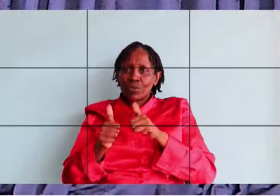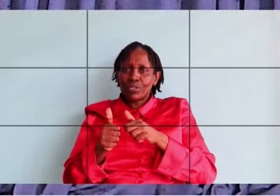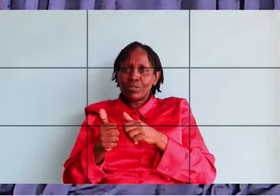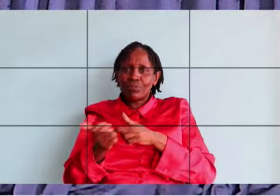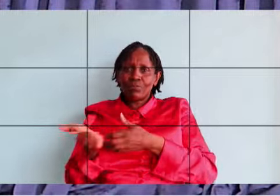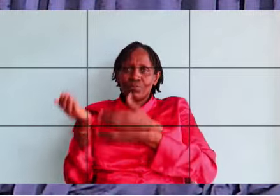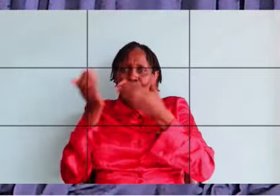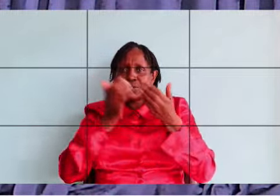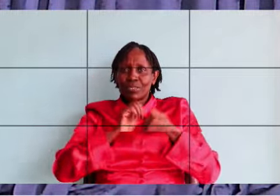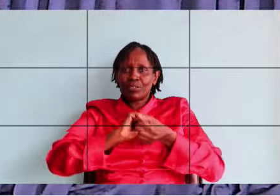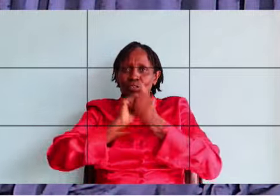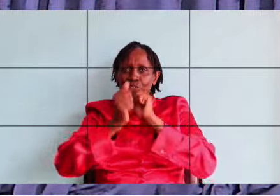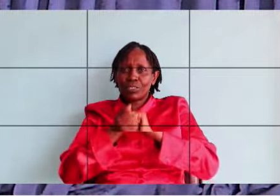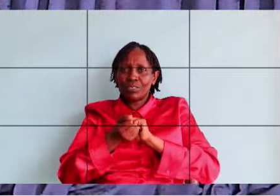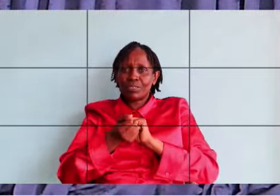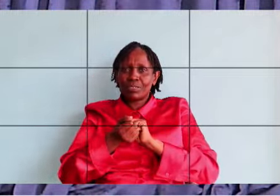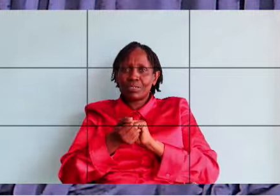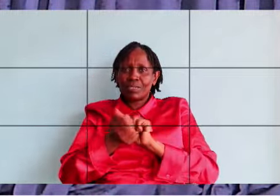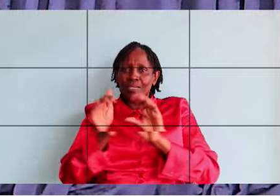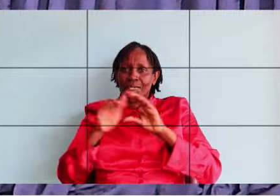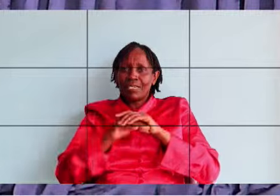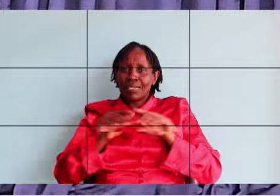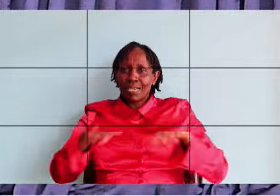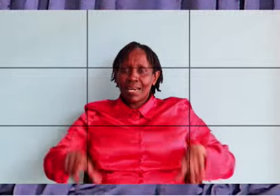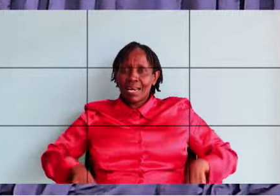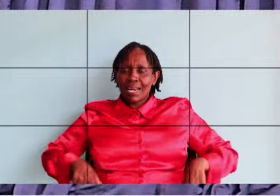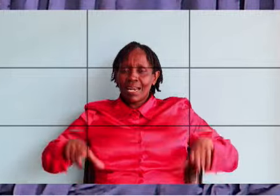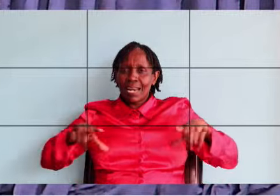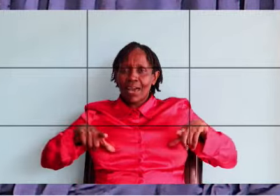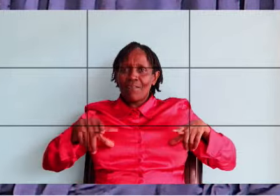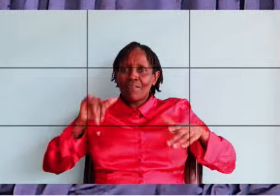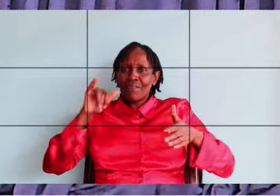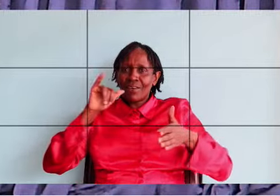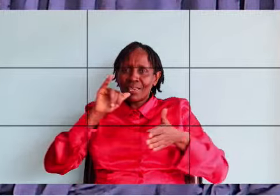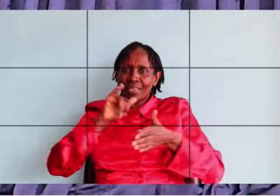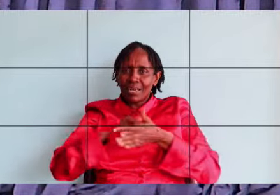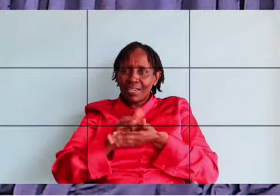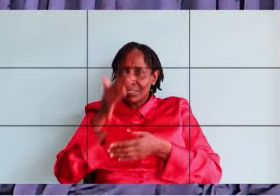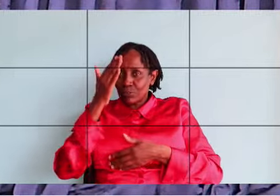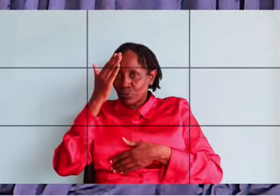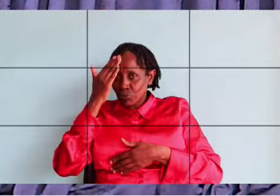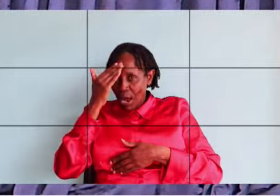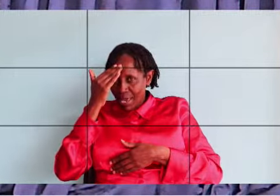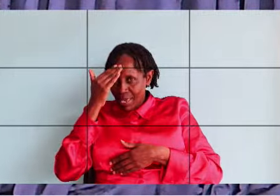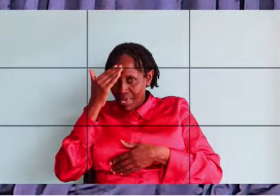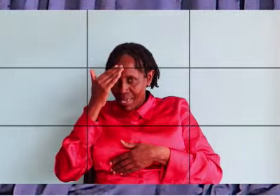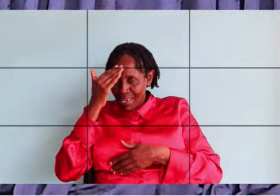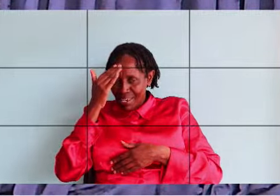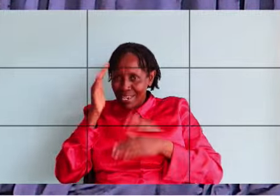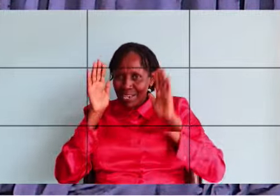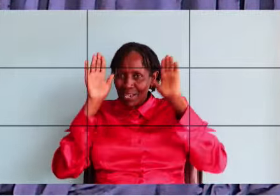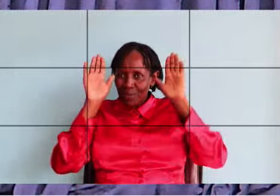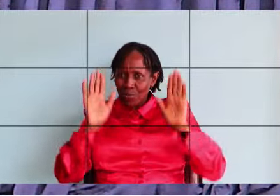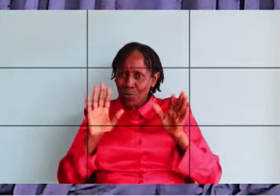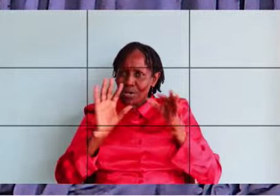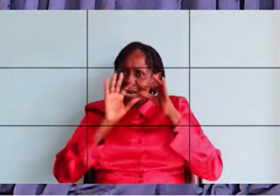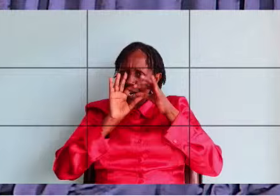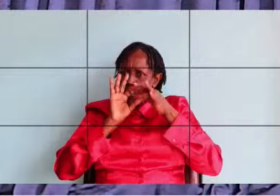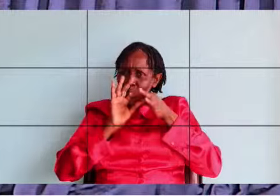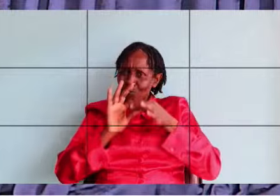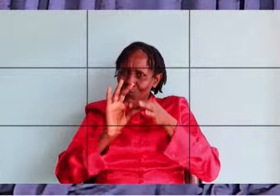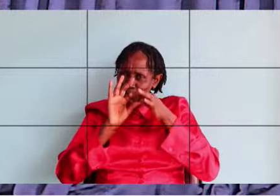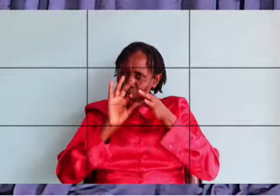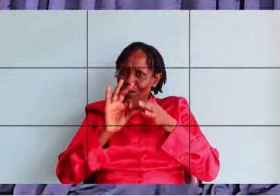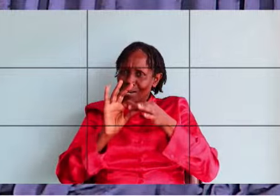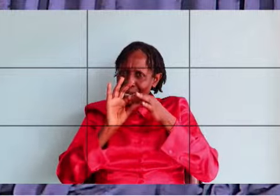life. And so everybody unites to that purpose, and they say, we are going to cross with